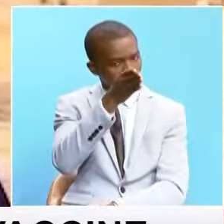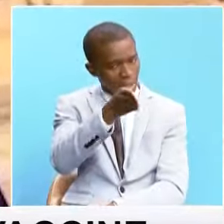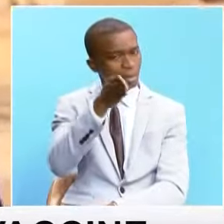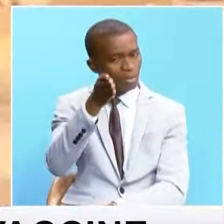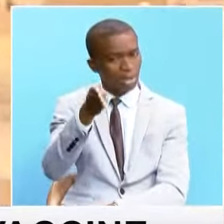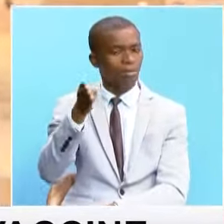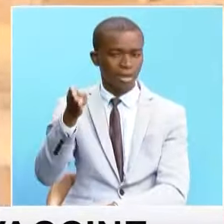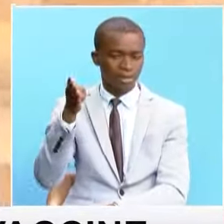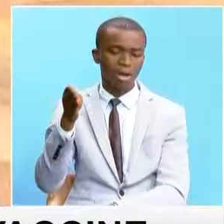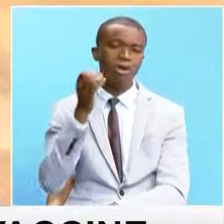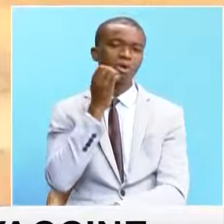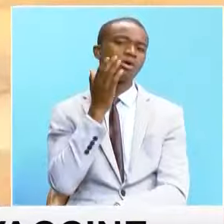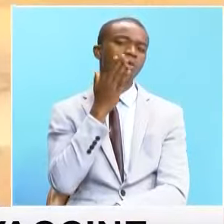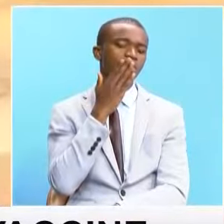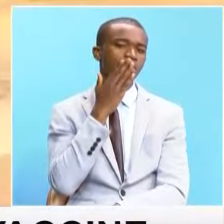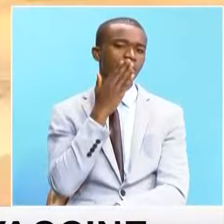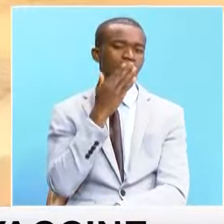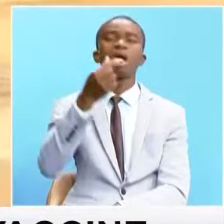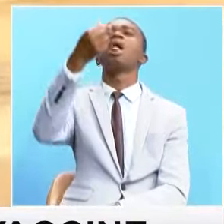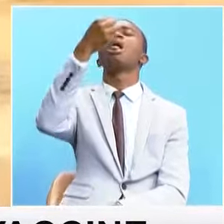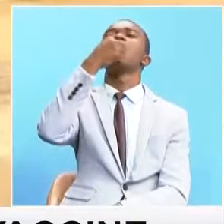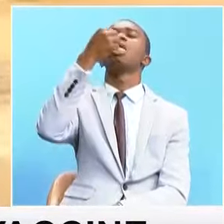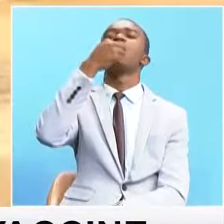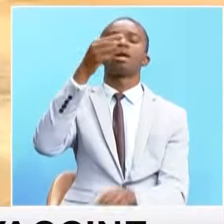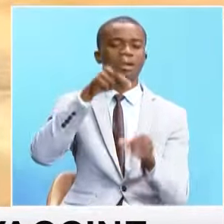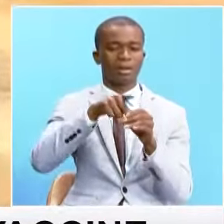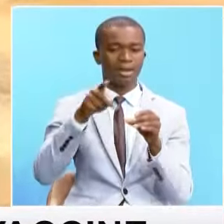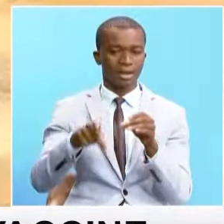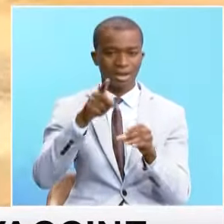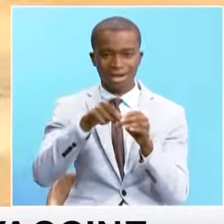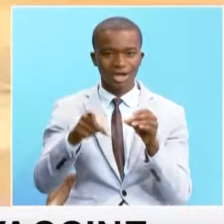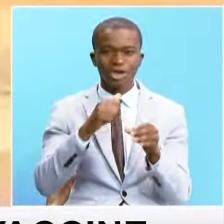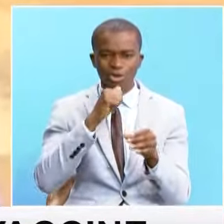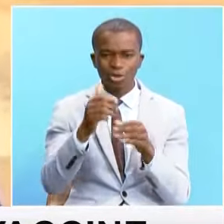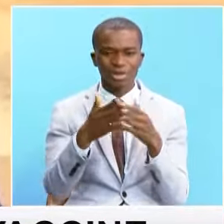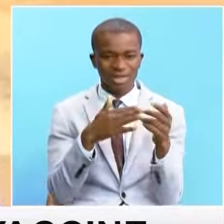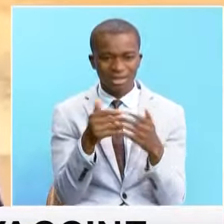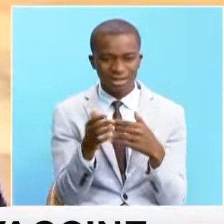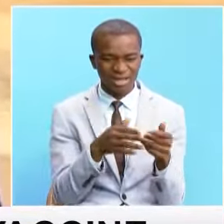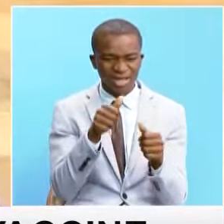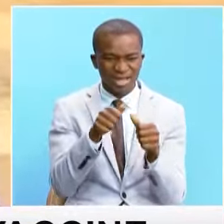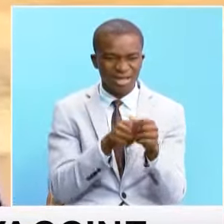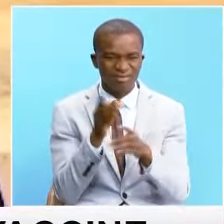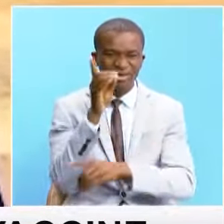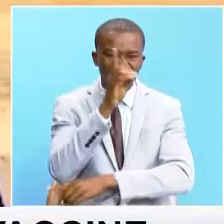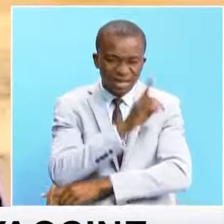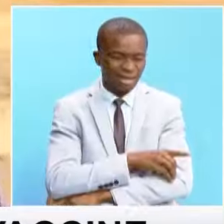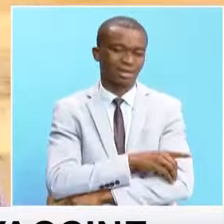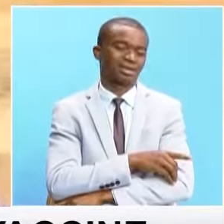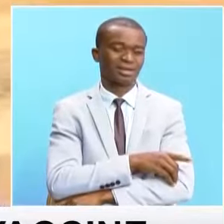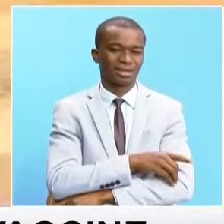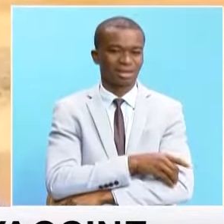which is not easy for someone to move during the day, every day up to sunset, moving, doing the same